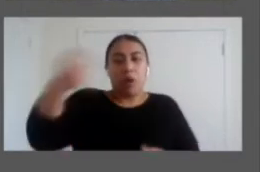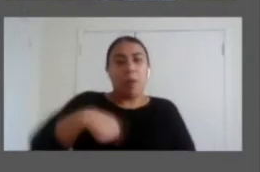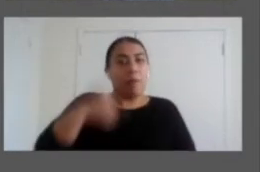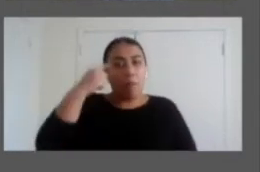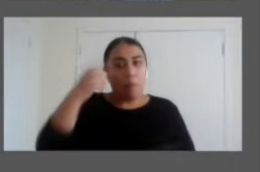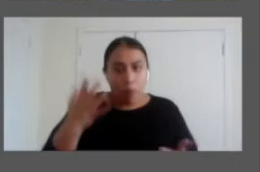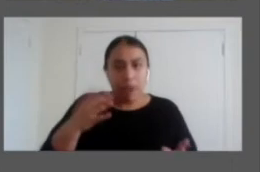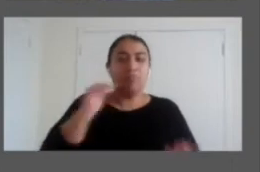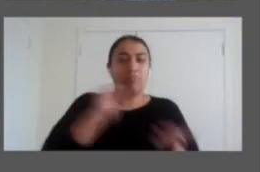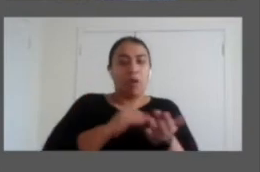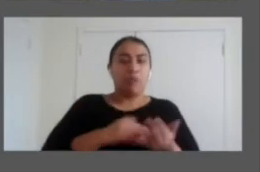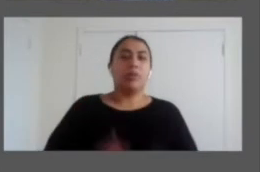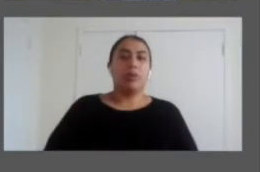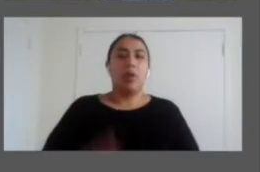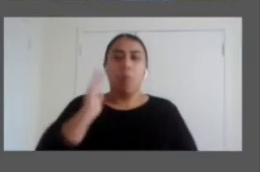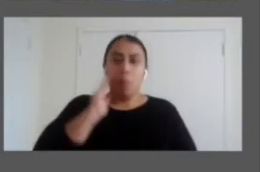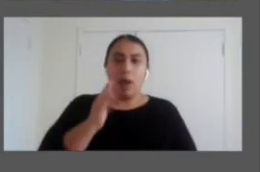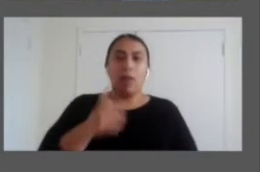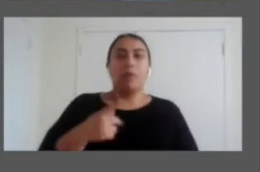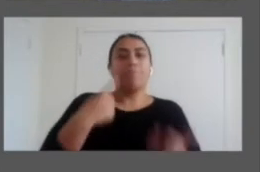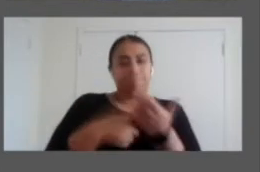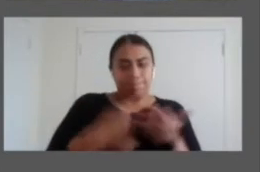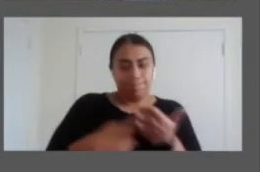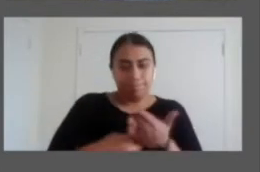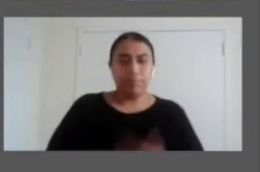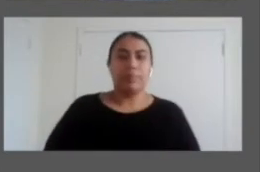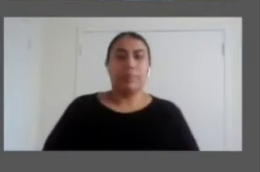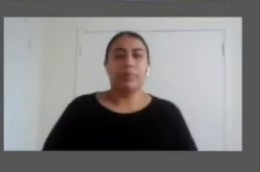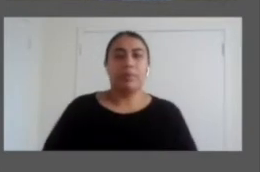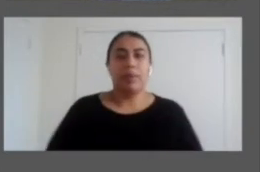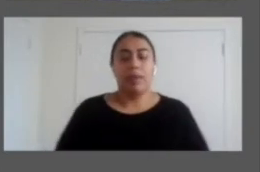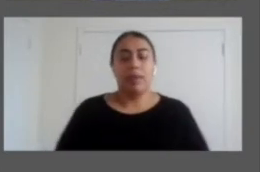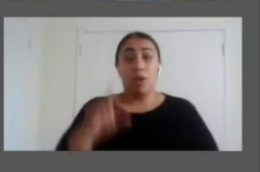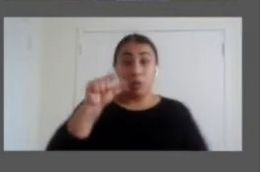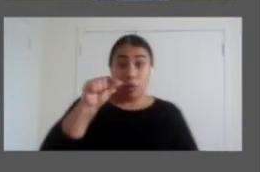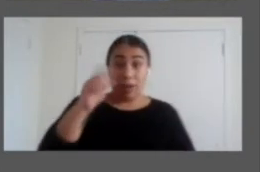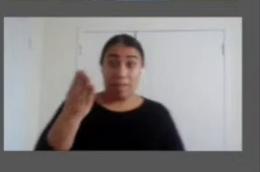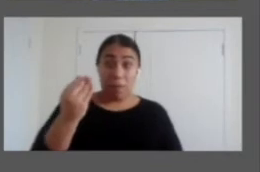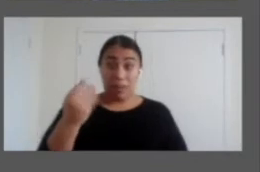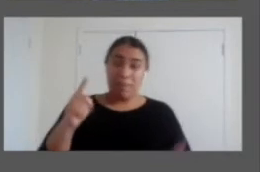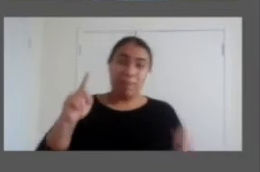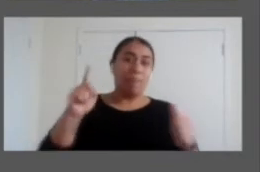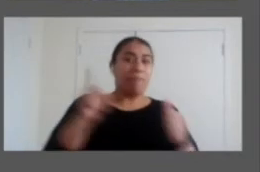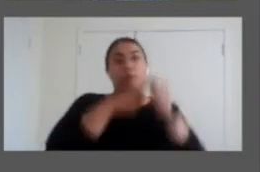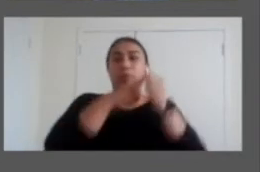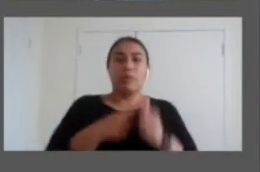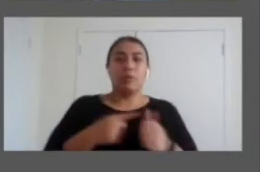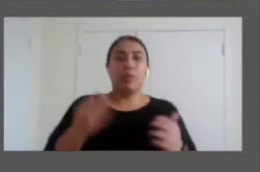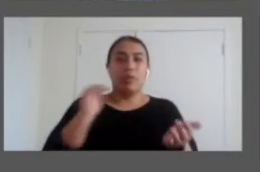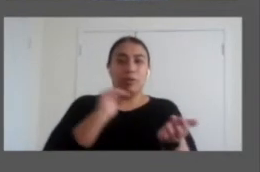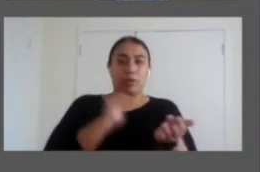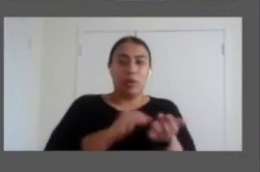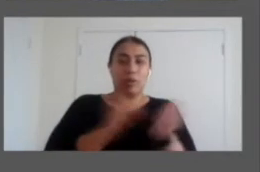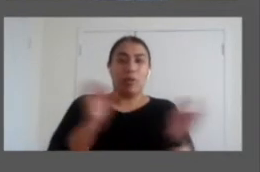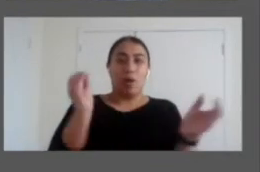in 2014. The second location at Yonge and Eglinton opened its doors in February 2018. Followed by